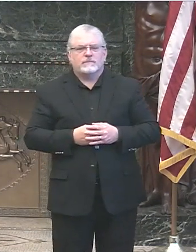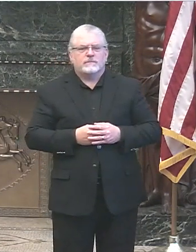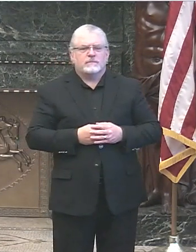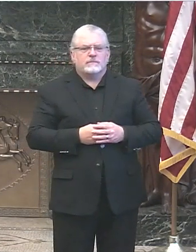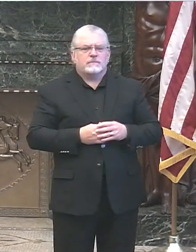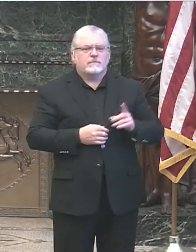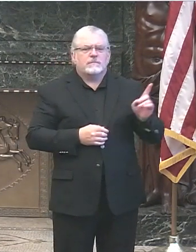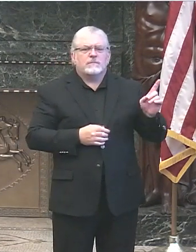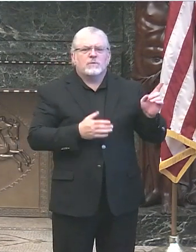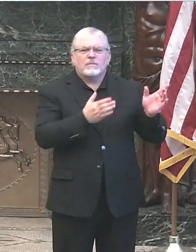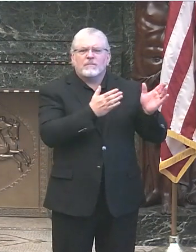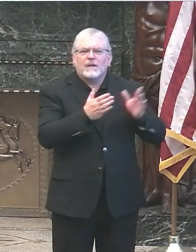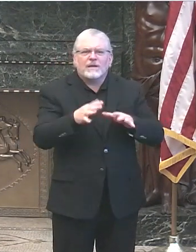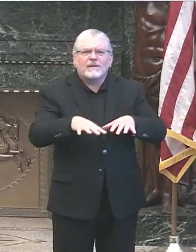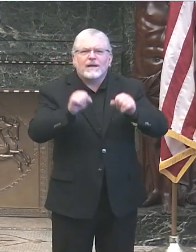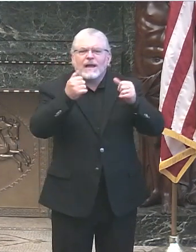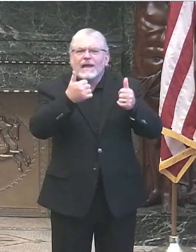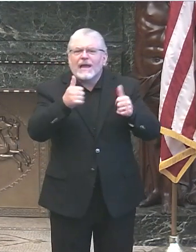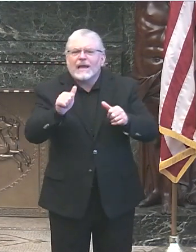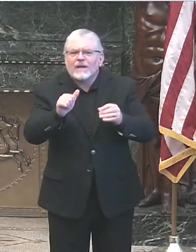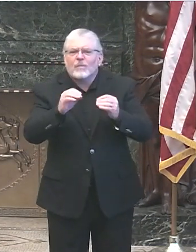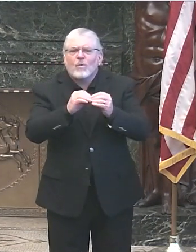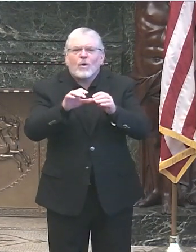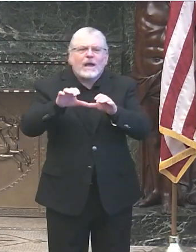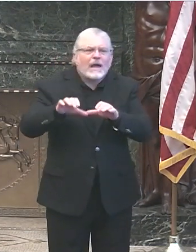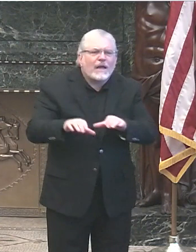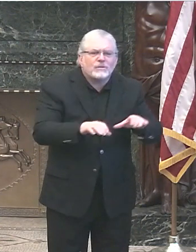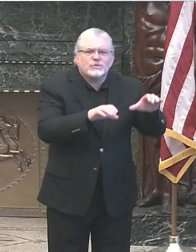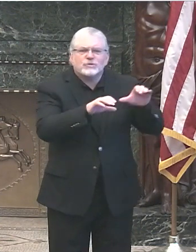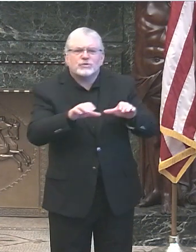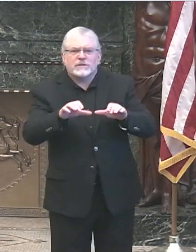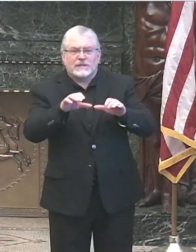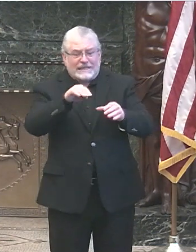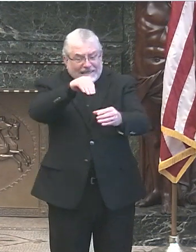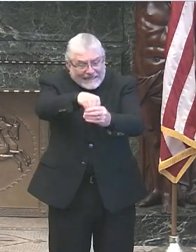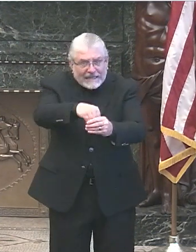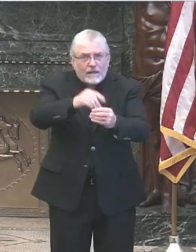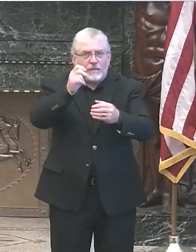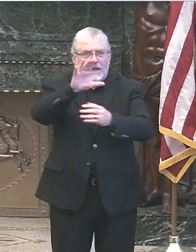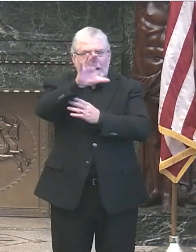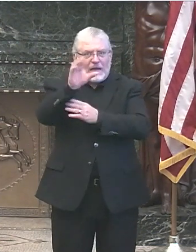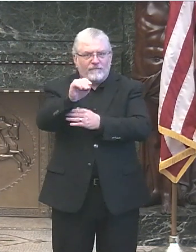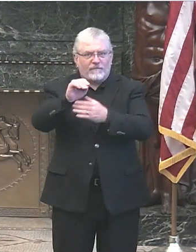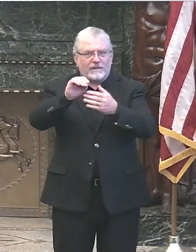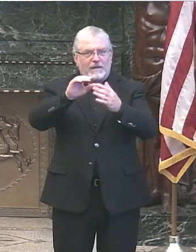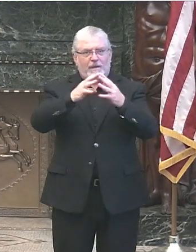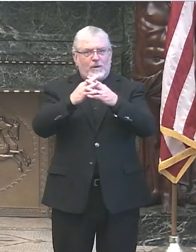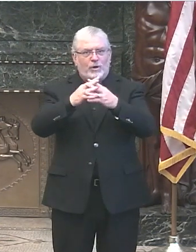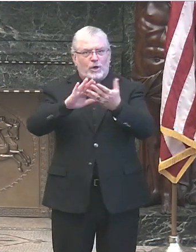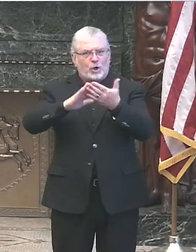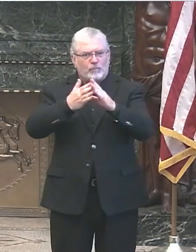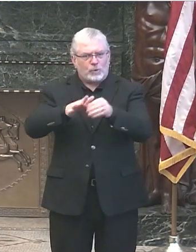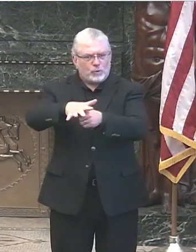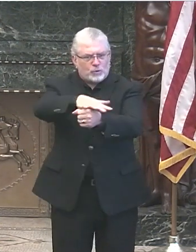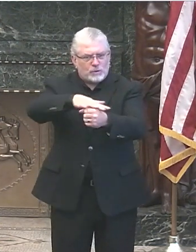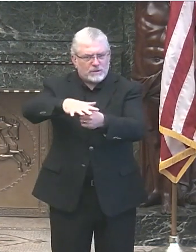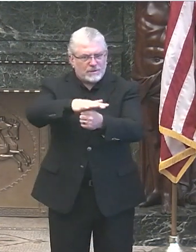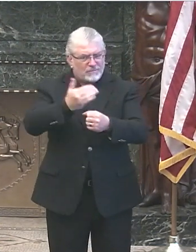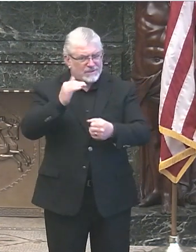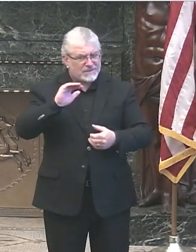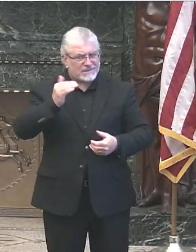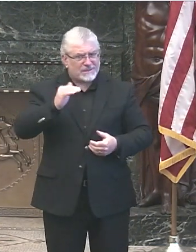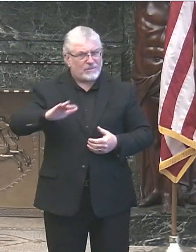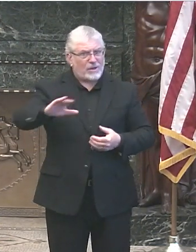more racial data come in, considering that African-Americans are seeing, higher rates of infection and deaths in